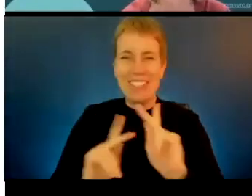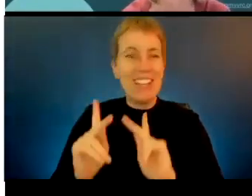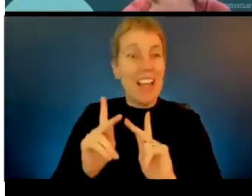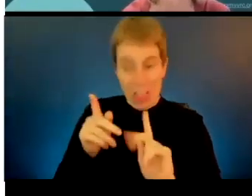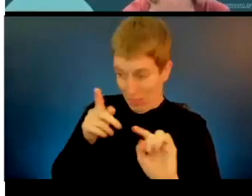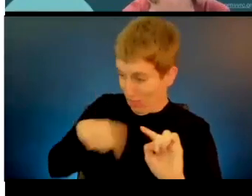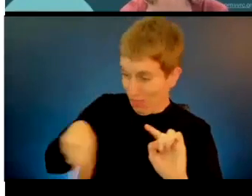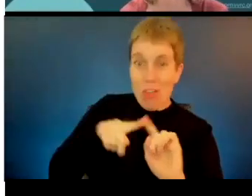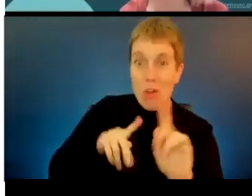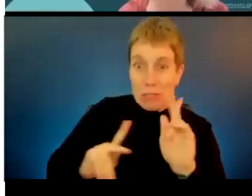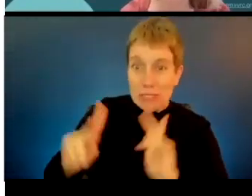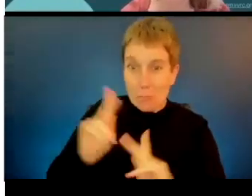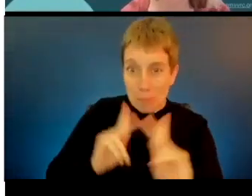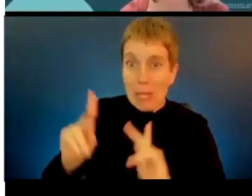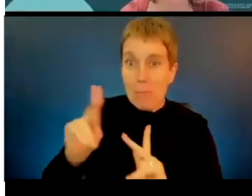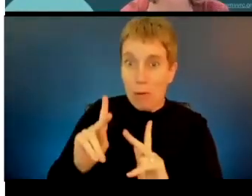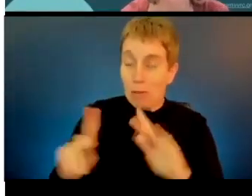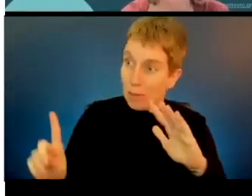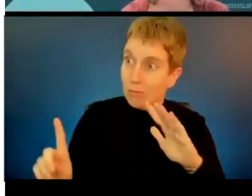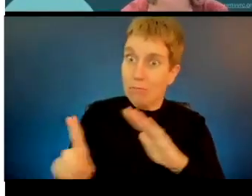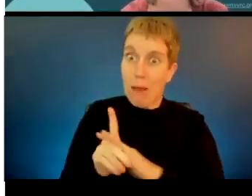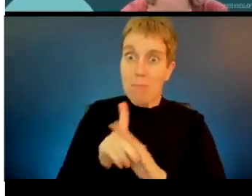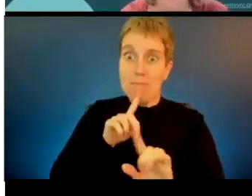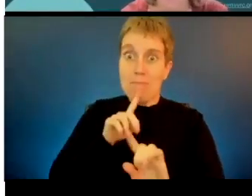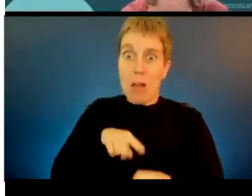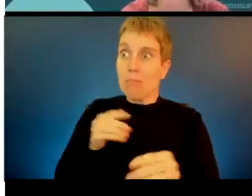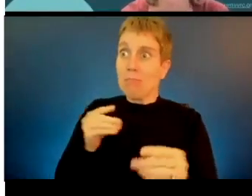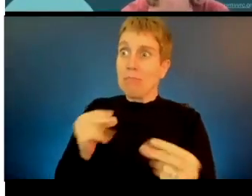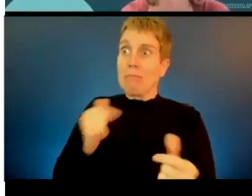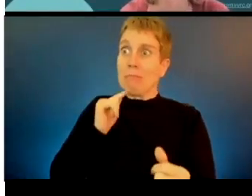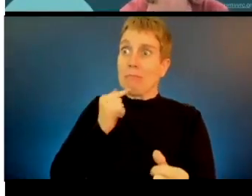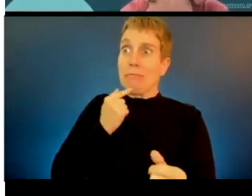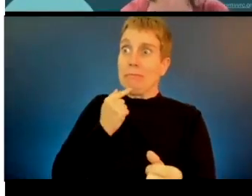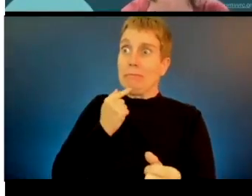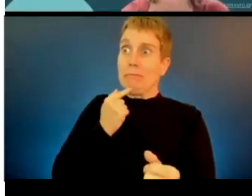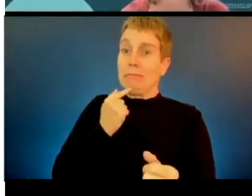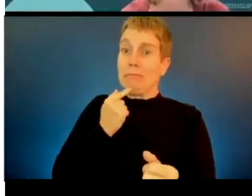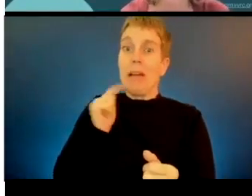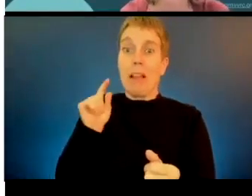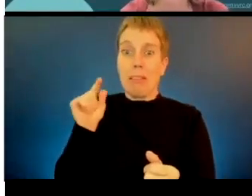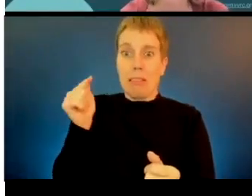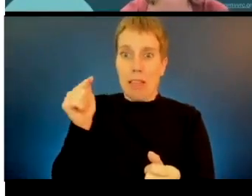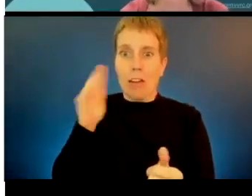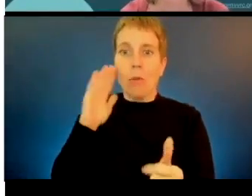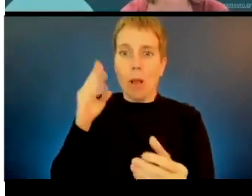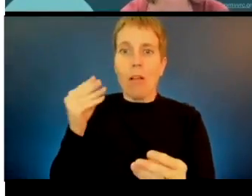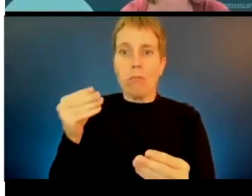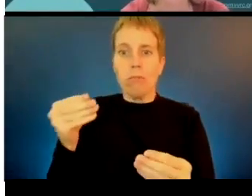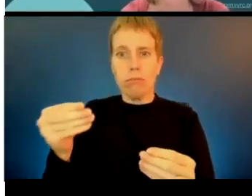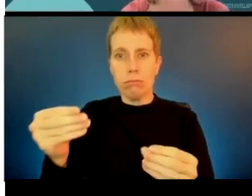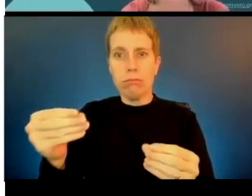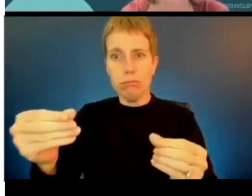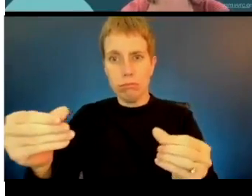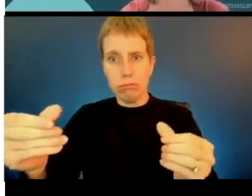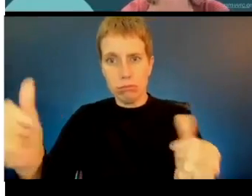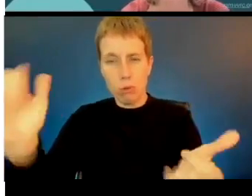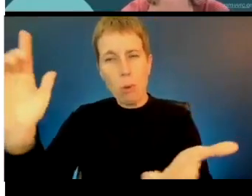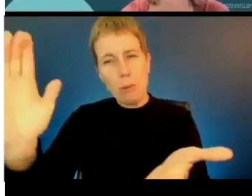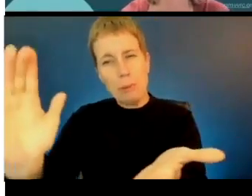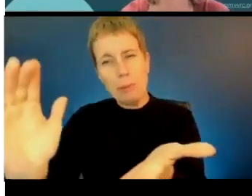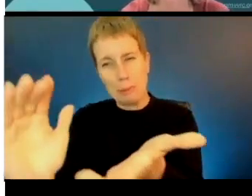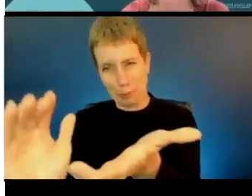over time. So one example was a study that occurred after 9/11, and what we found out was up